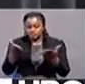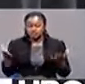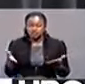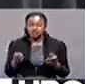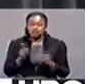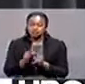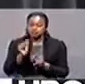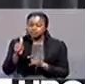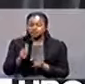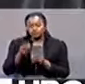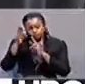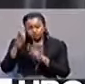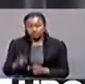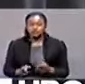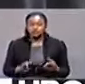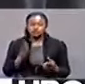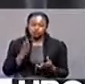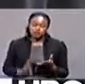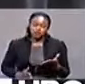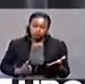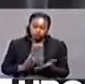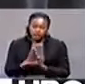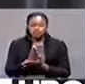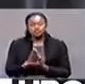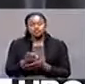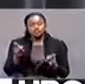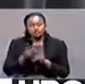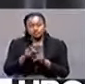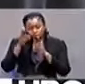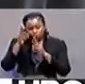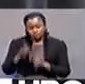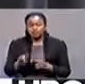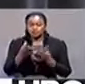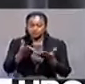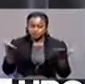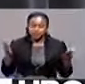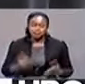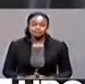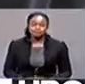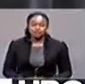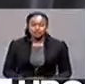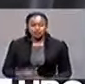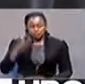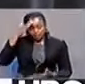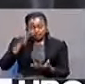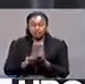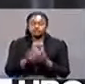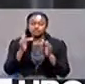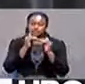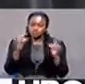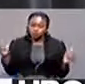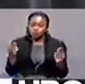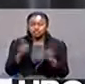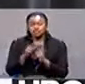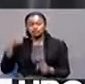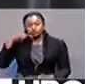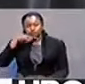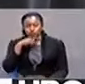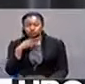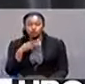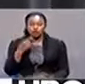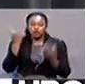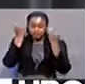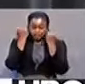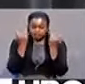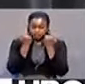respected human rights and stood for them. He believed in equity and social justice.